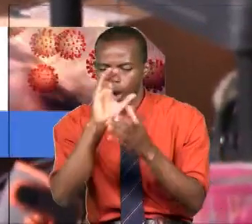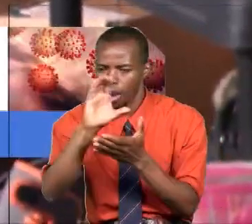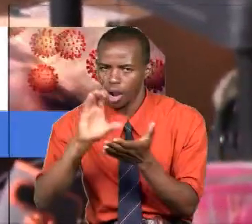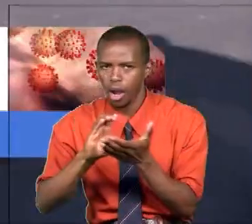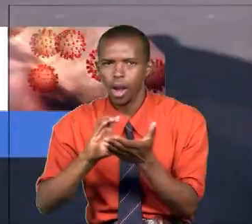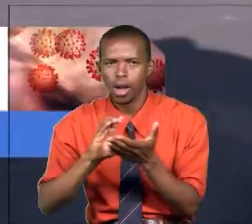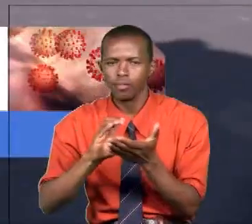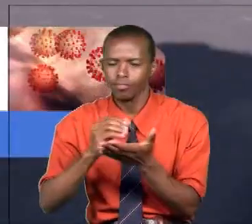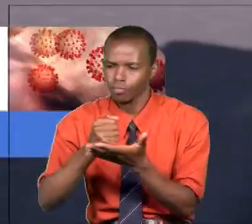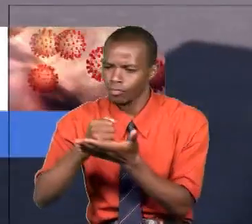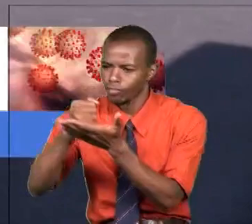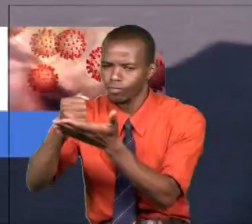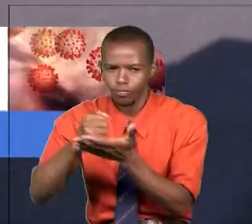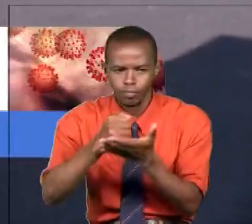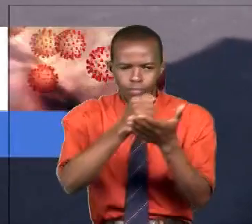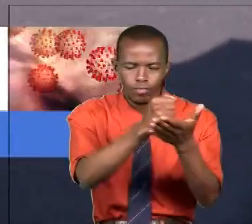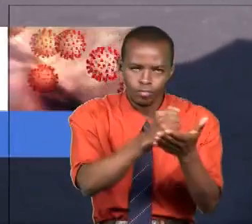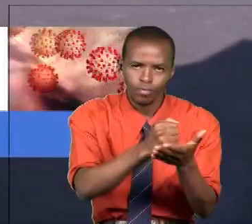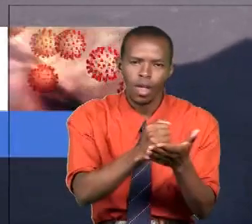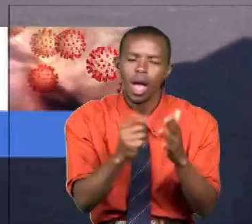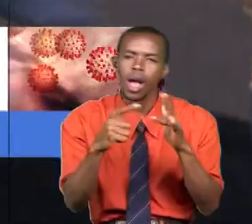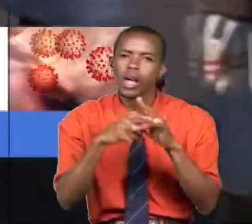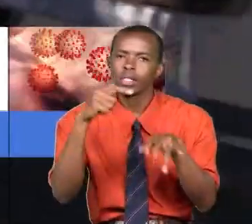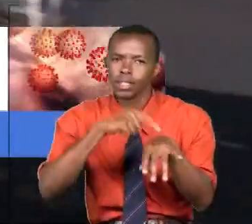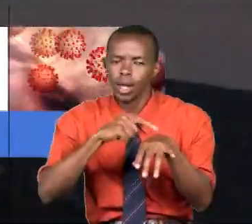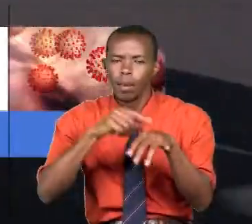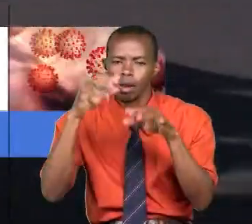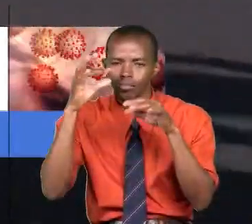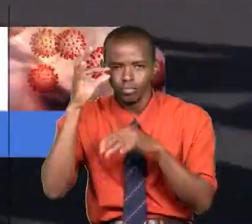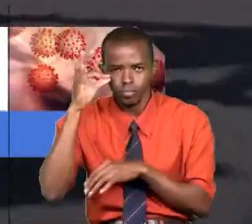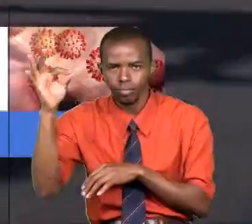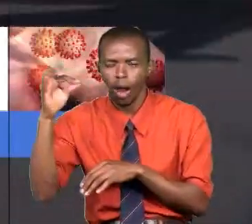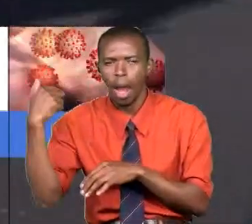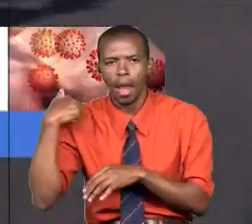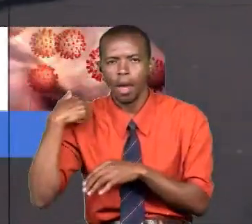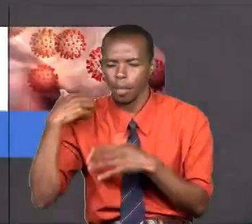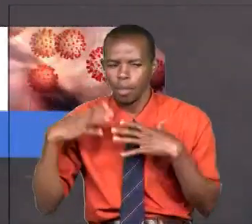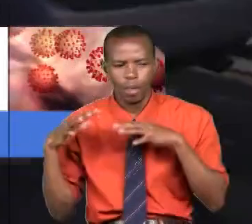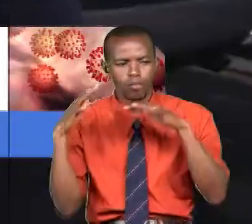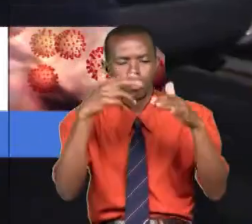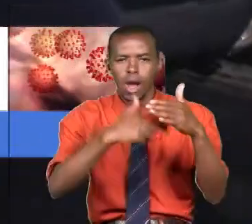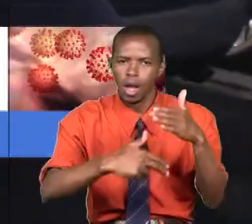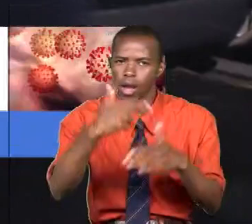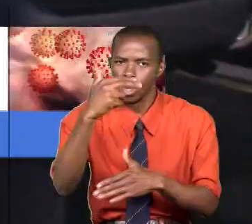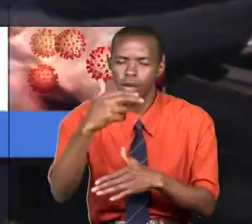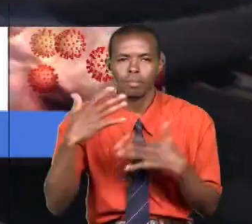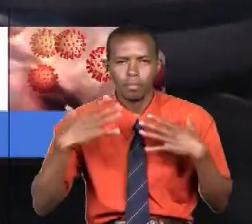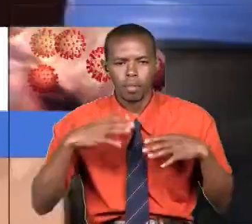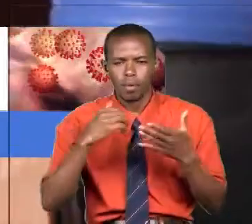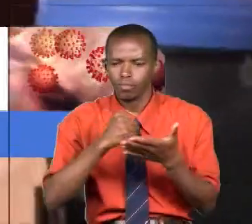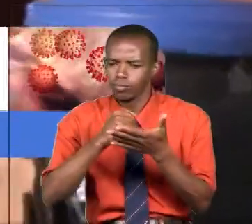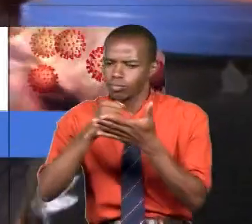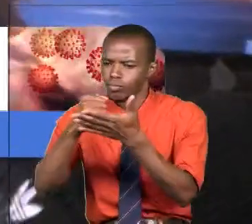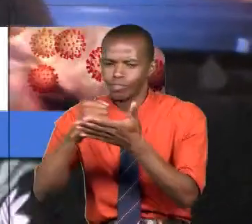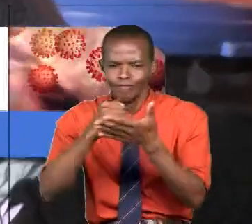began soon after Afghans began fleeing their country in large numbers in August this year. Kind-hearted people have donated a whole host